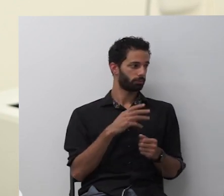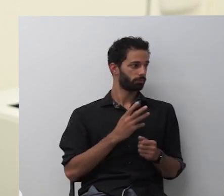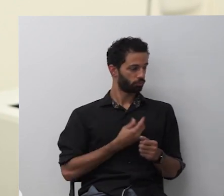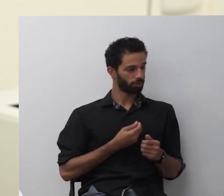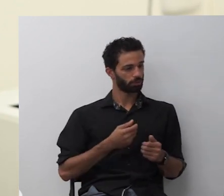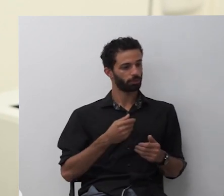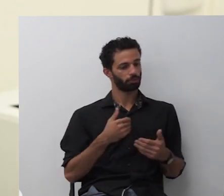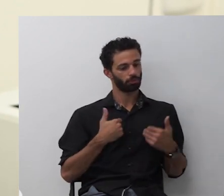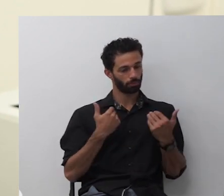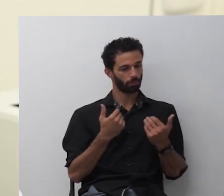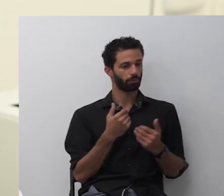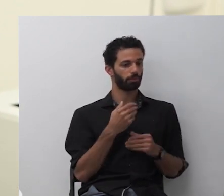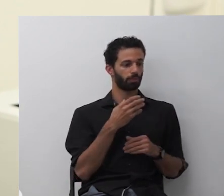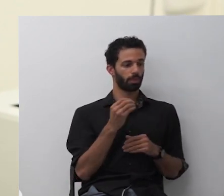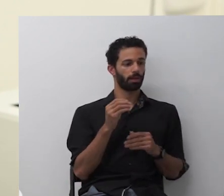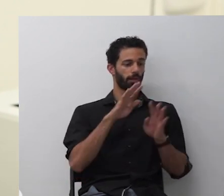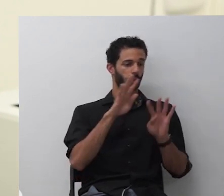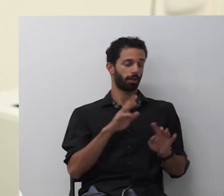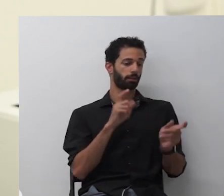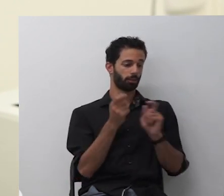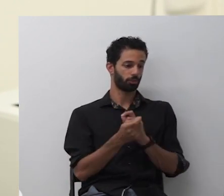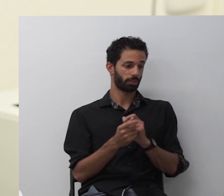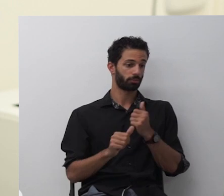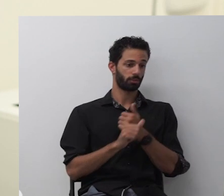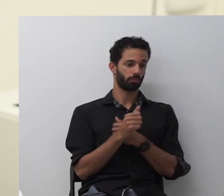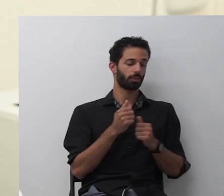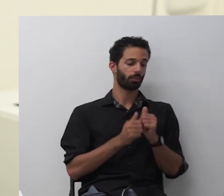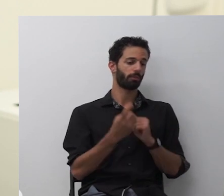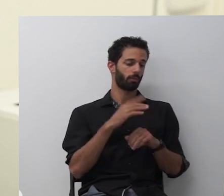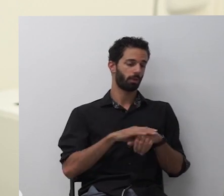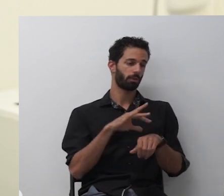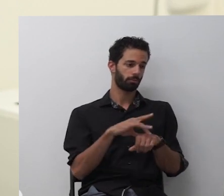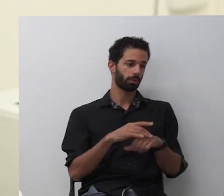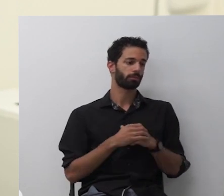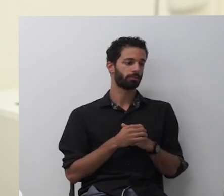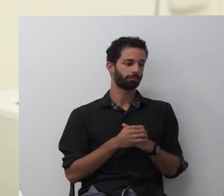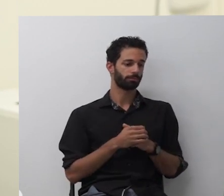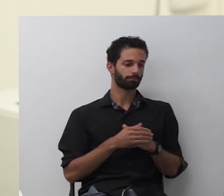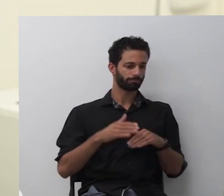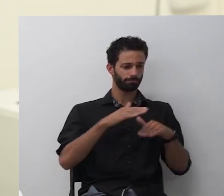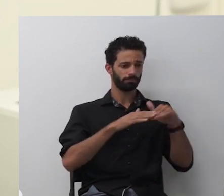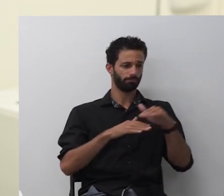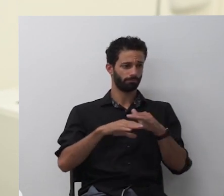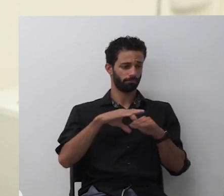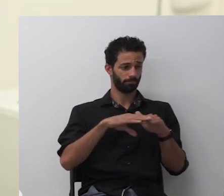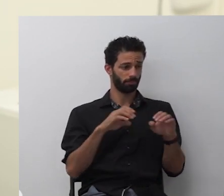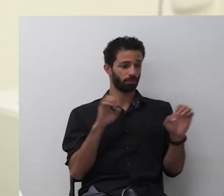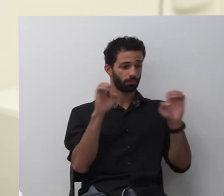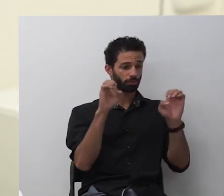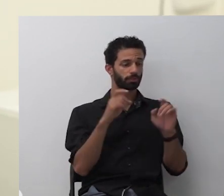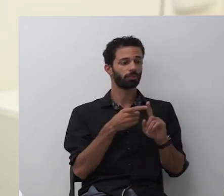is a continual threat to everyone on our planet. All of these overlapping crises stem from similar